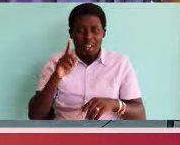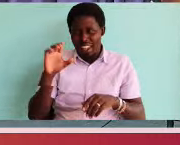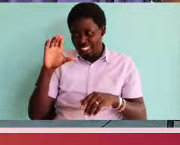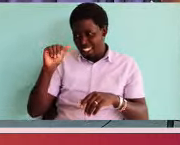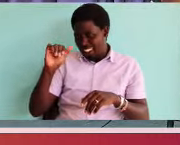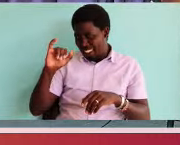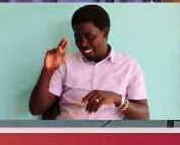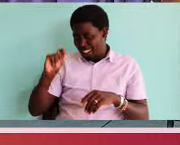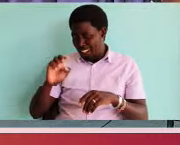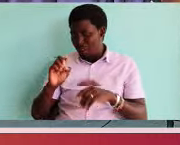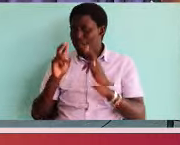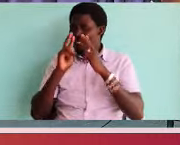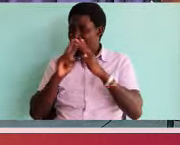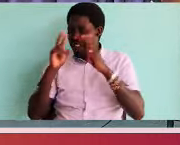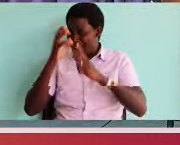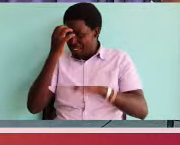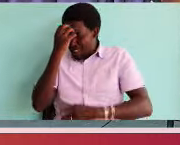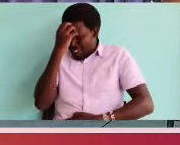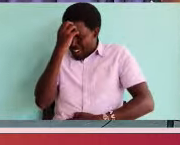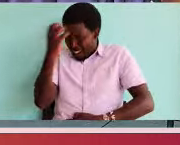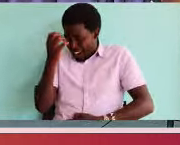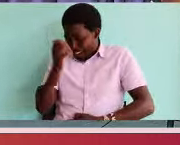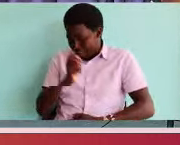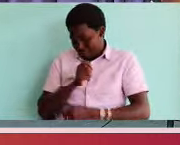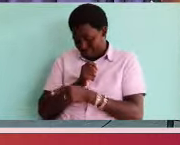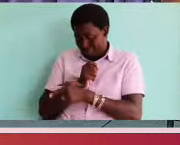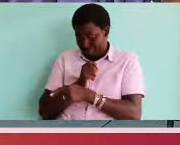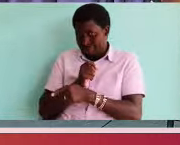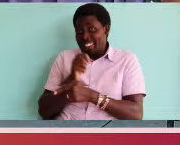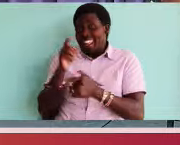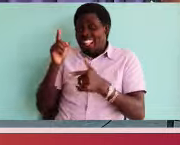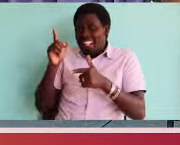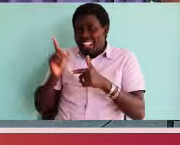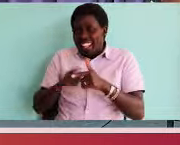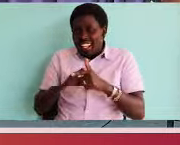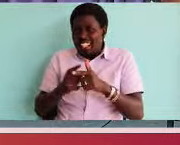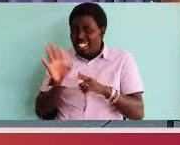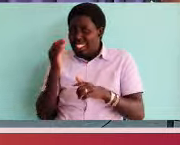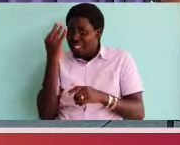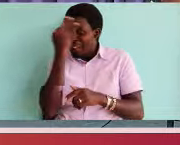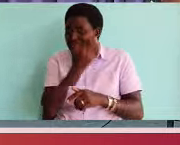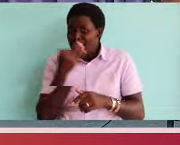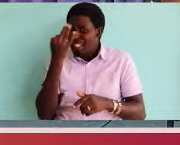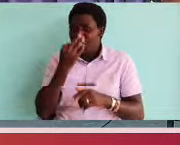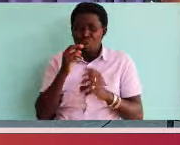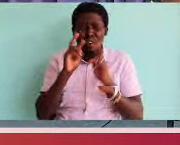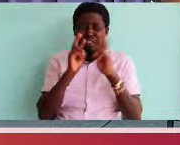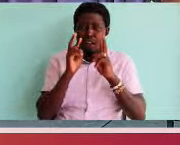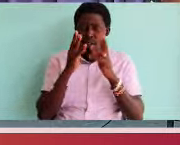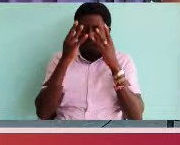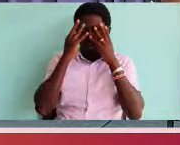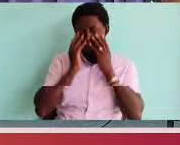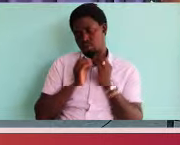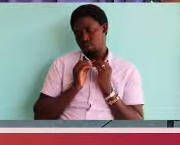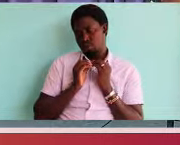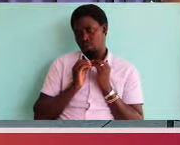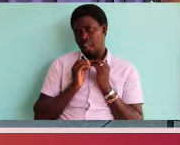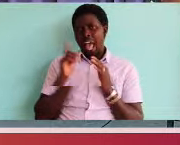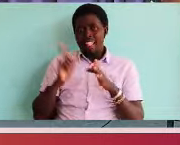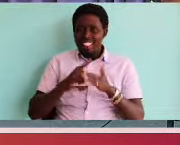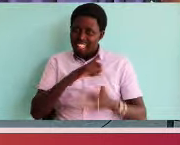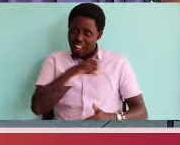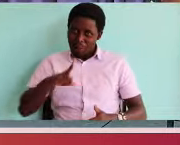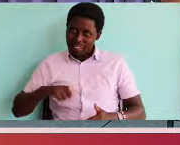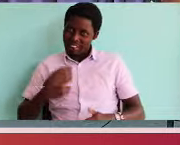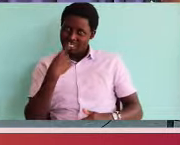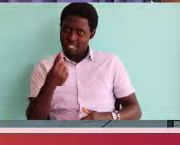very angry, and his face was downcast. Then the Lord said to